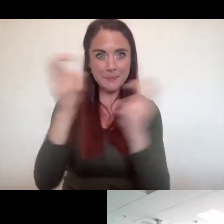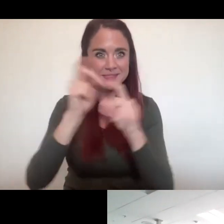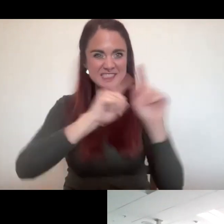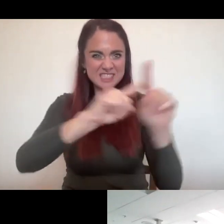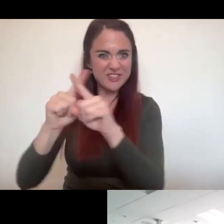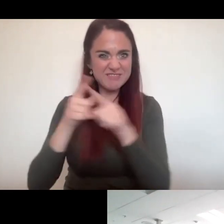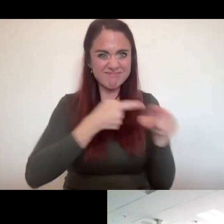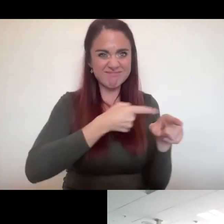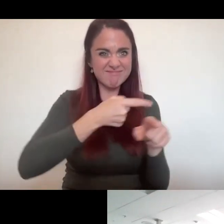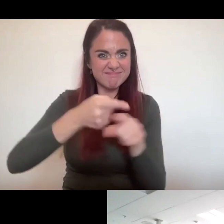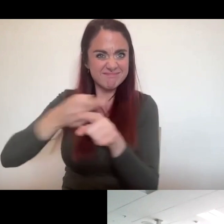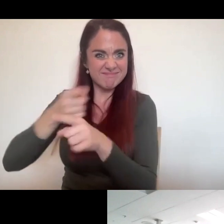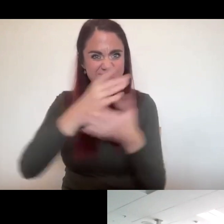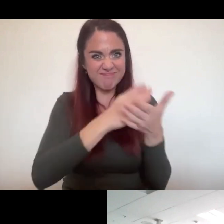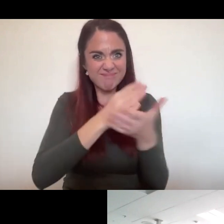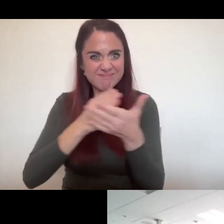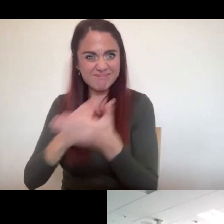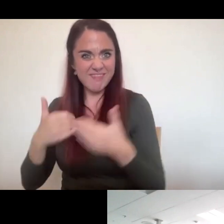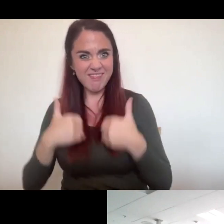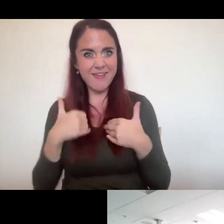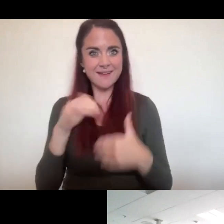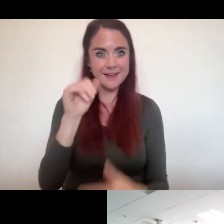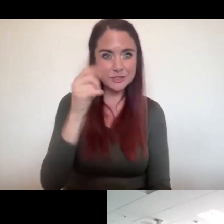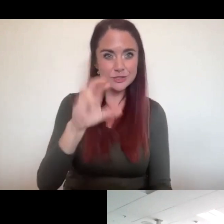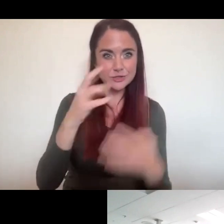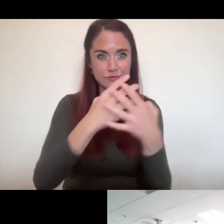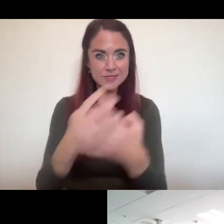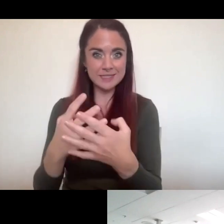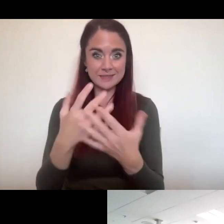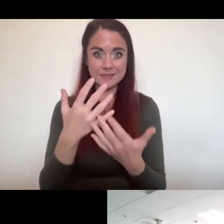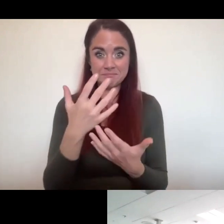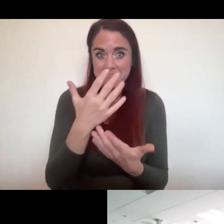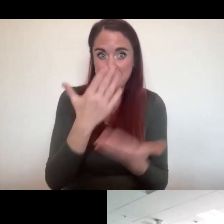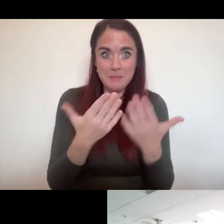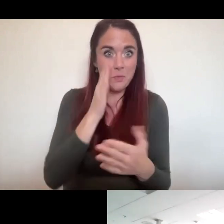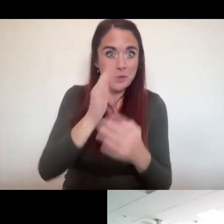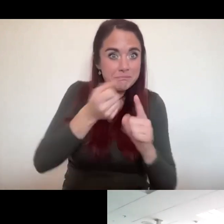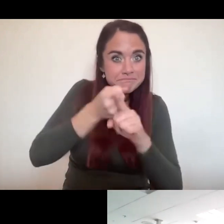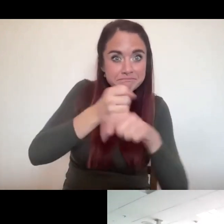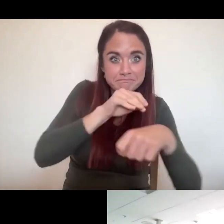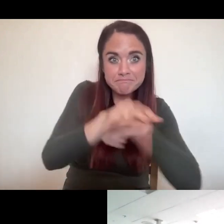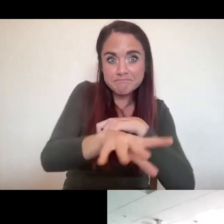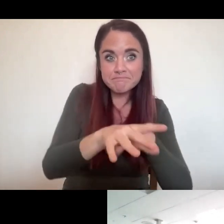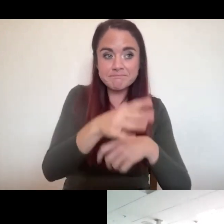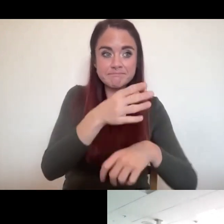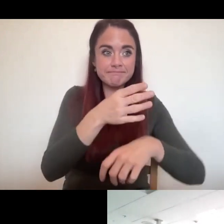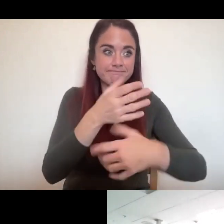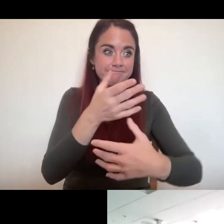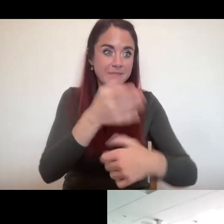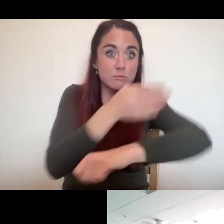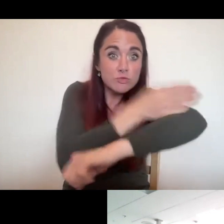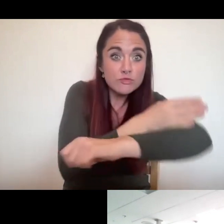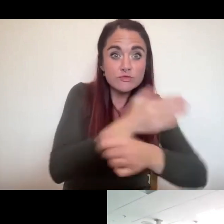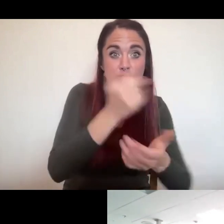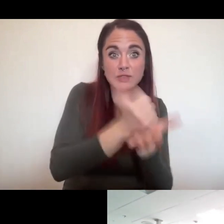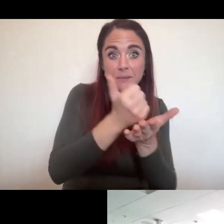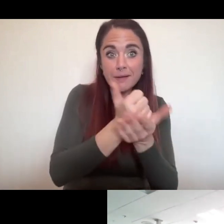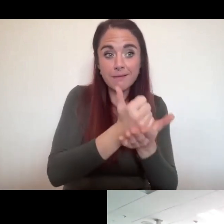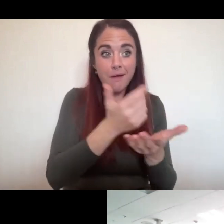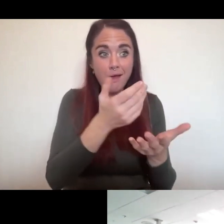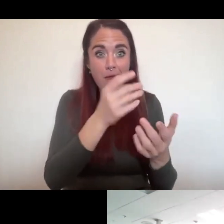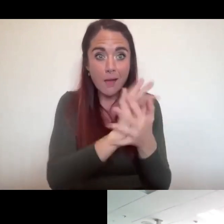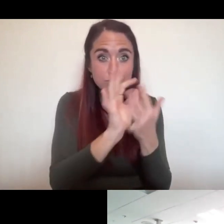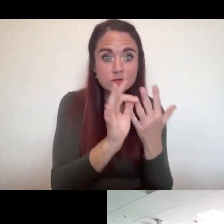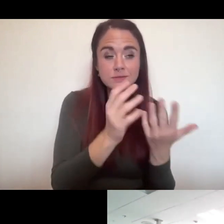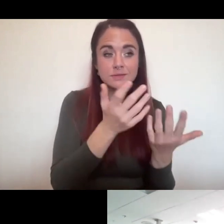terms of lung cancer screening, from things that might affect and improve treatment options for lung cancer to